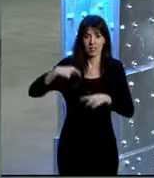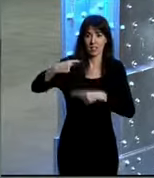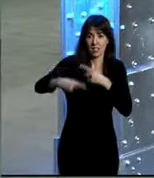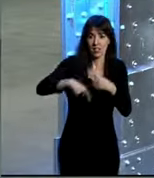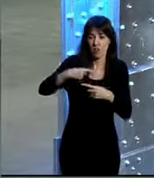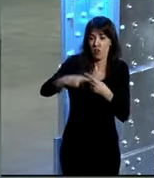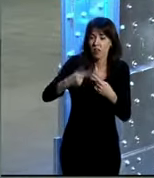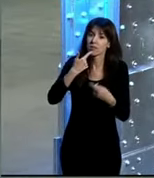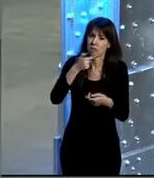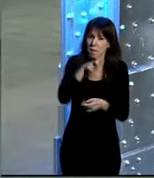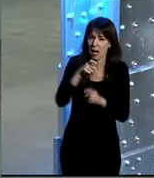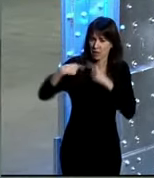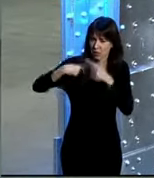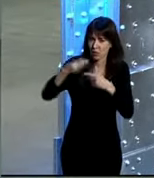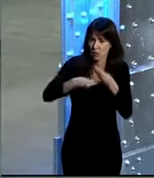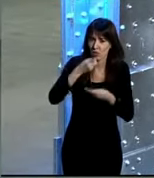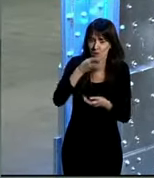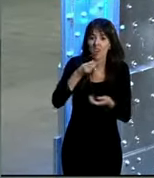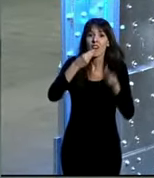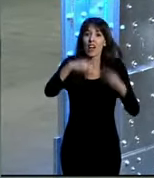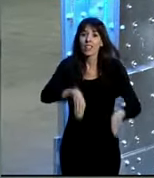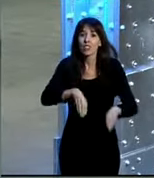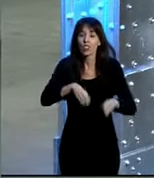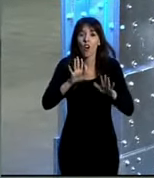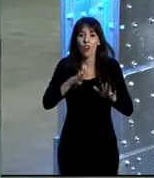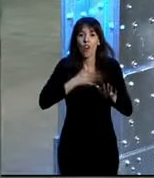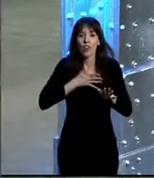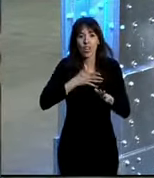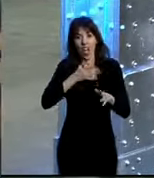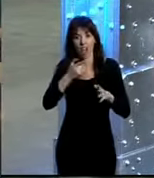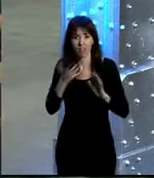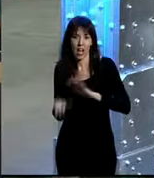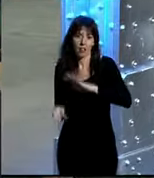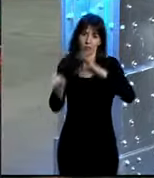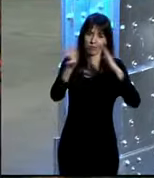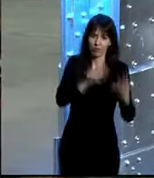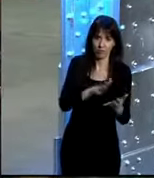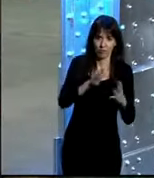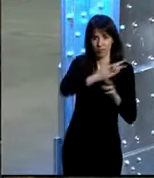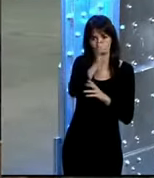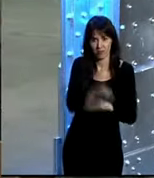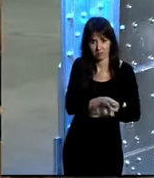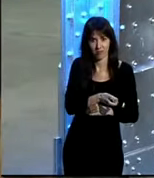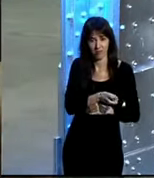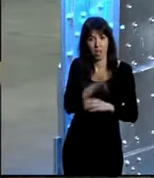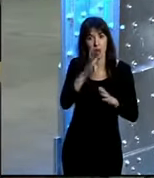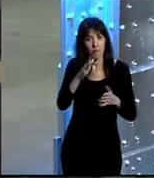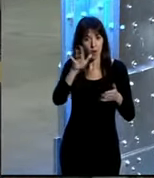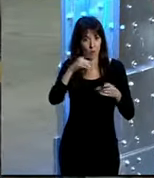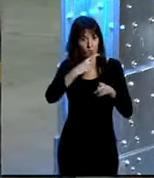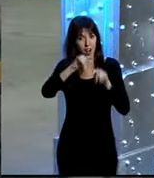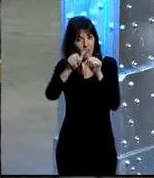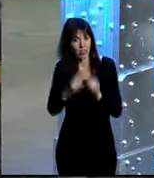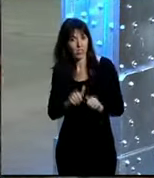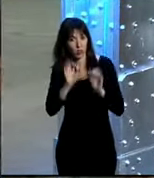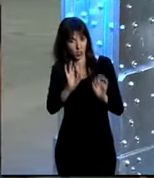what used to what's traditionally known as a transmedia or transmediafied story. But of